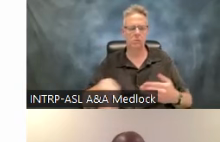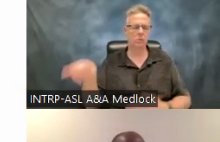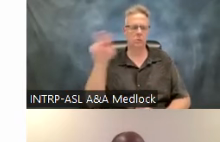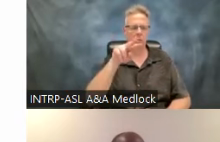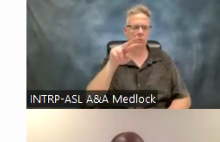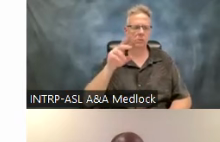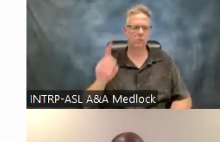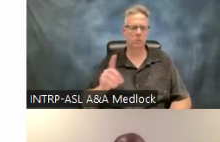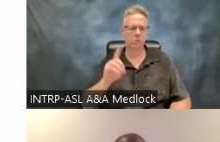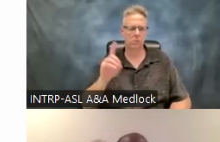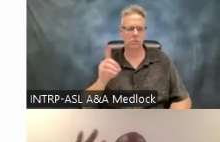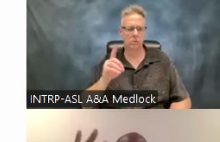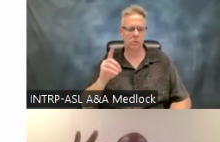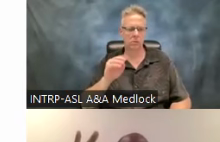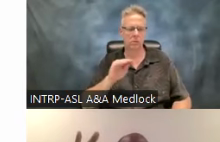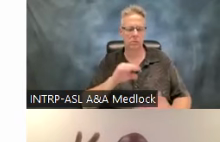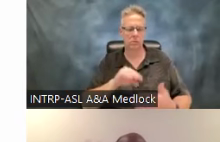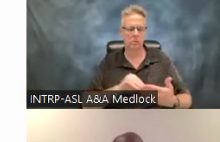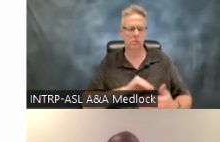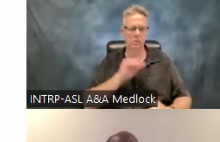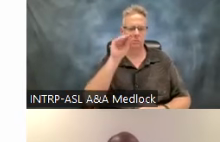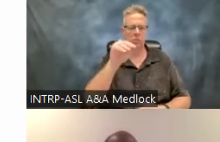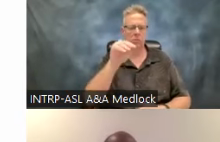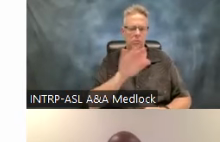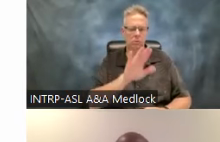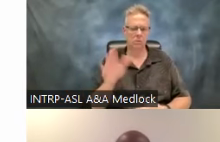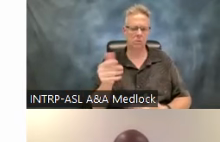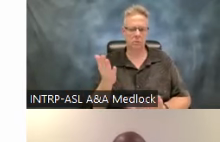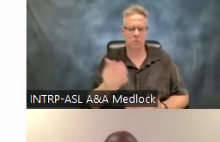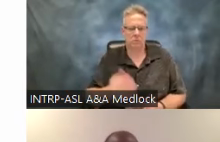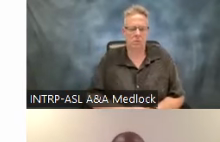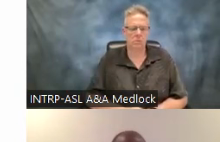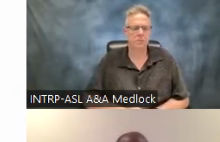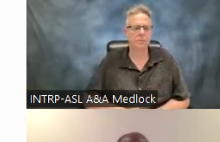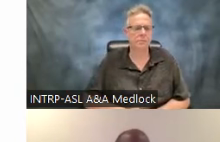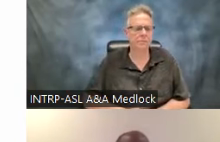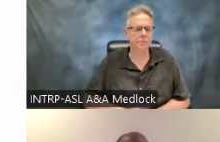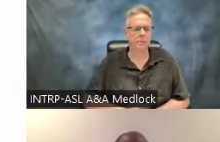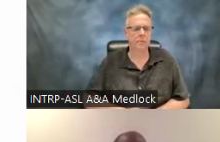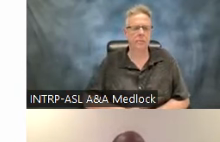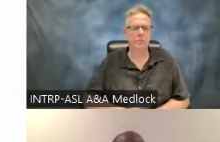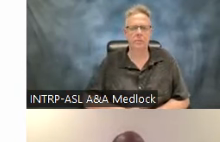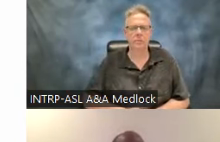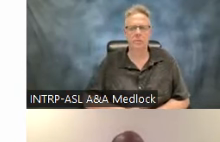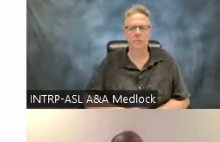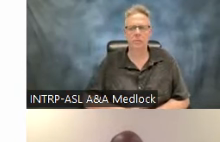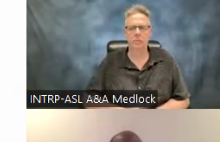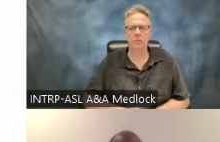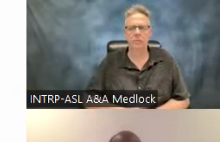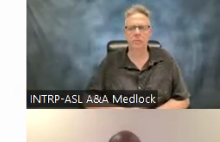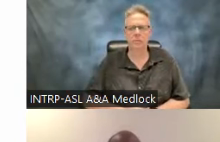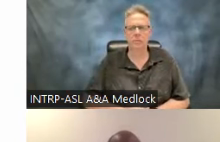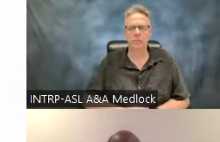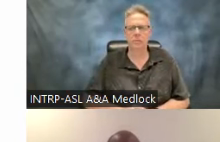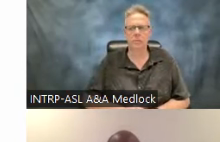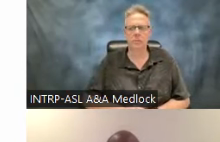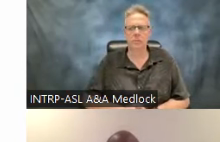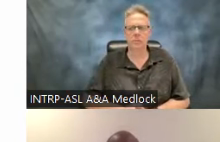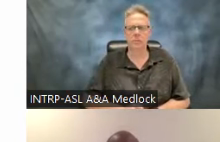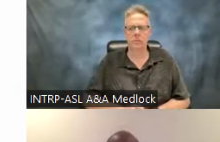D and insert that as my co-chair suggested? I don't know if you still have it. Yeah, it's and will be verified